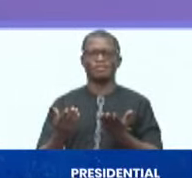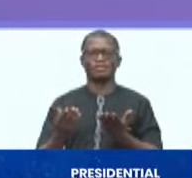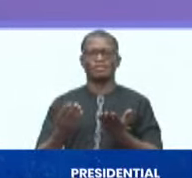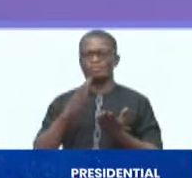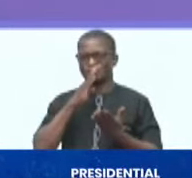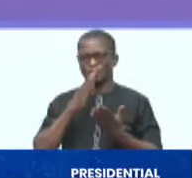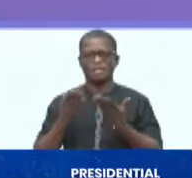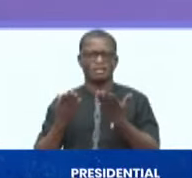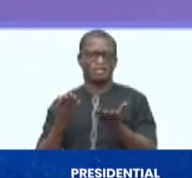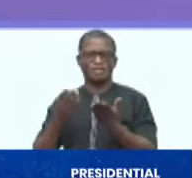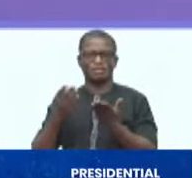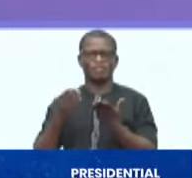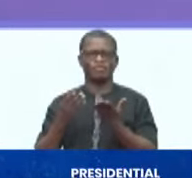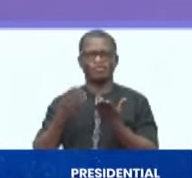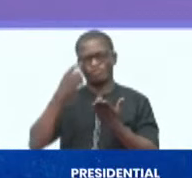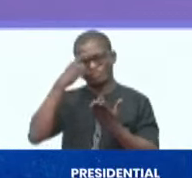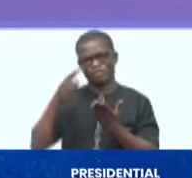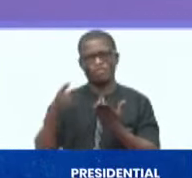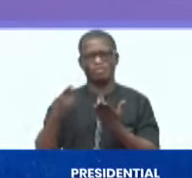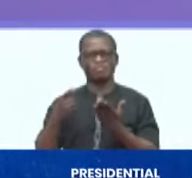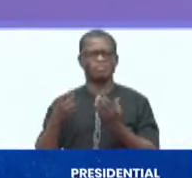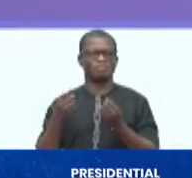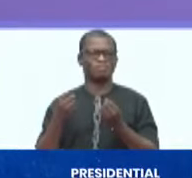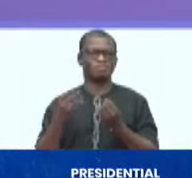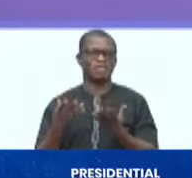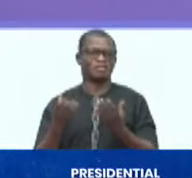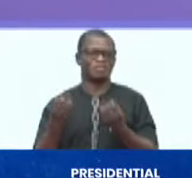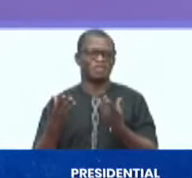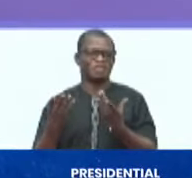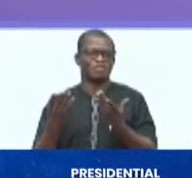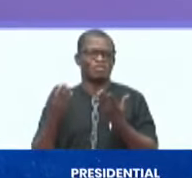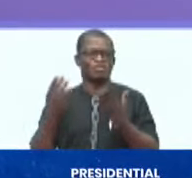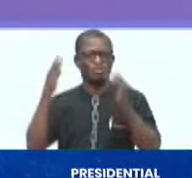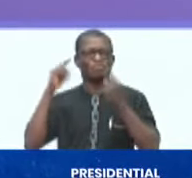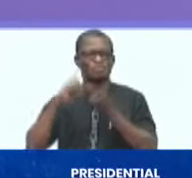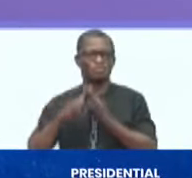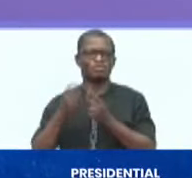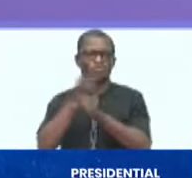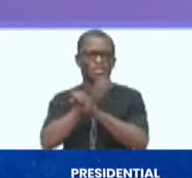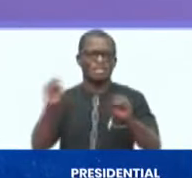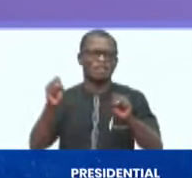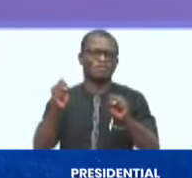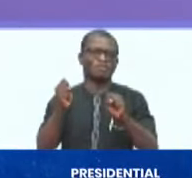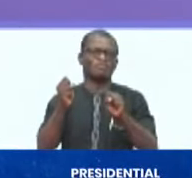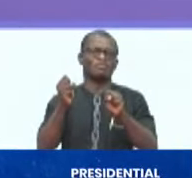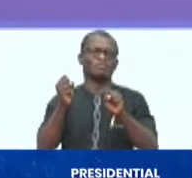you know, my attempts to save Nigeria, to rescue Nigeria.